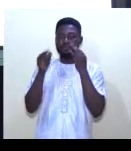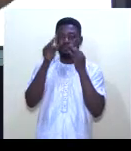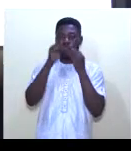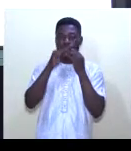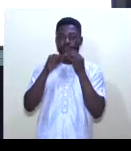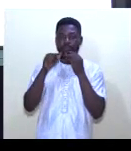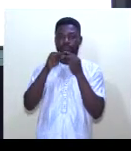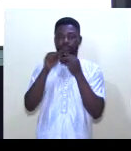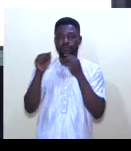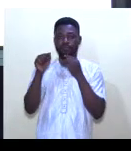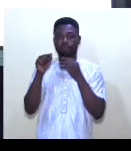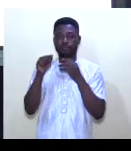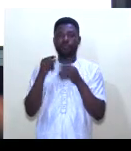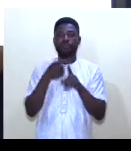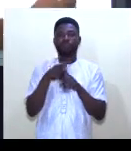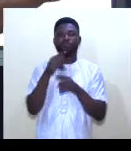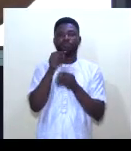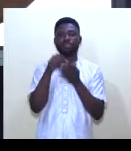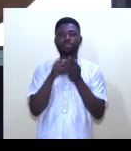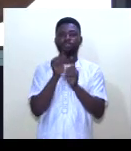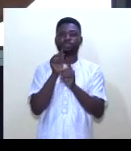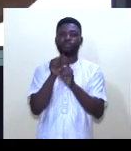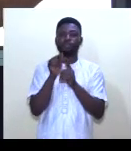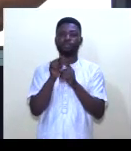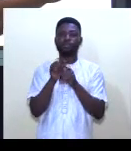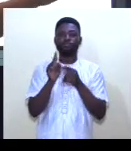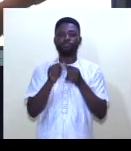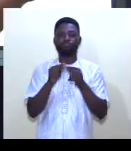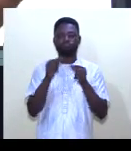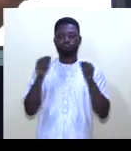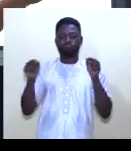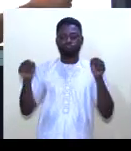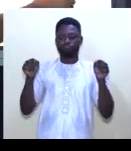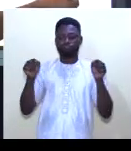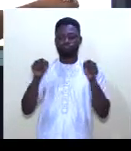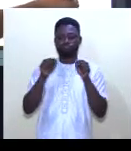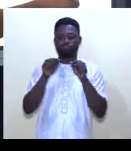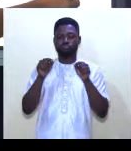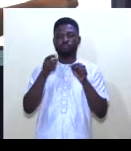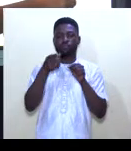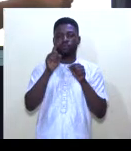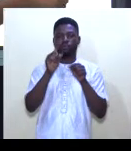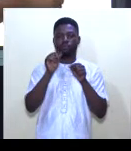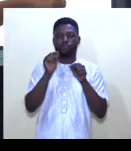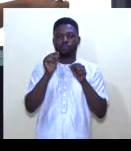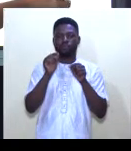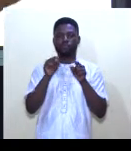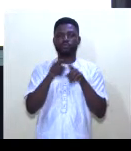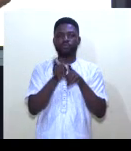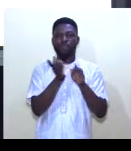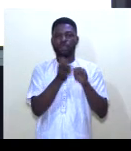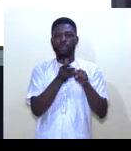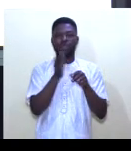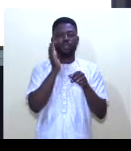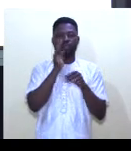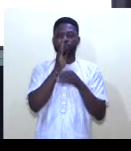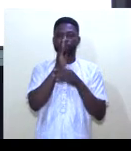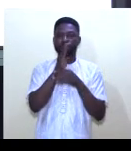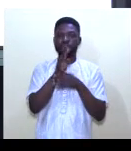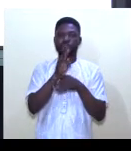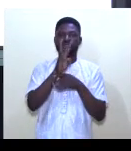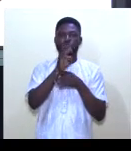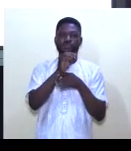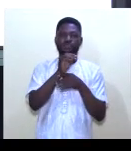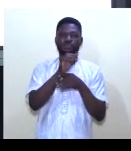semicircle, 180 degrees. Now, from this point to this point, we have been told is 120 degrees. So the remaining